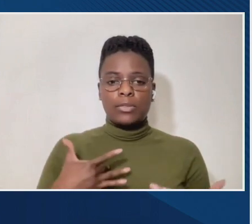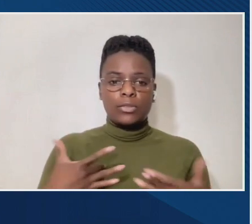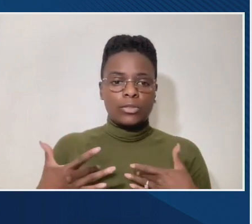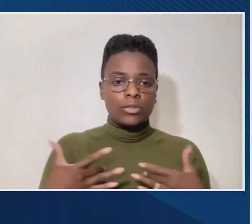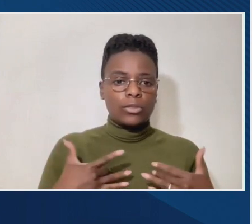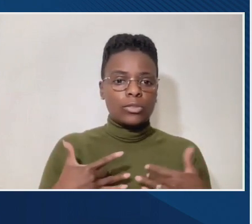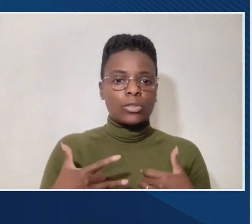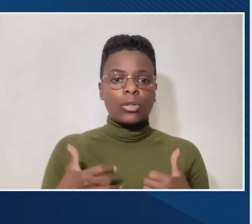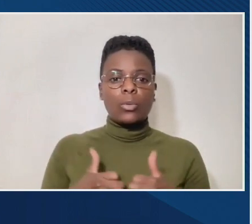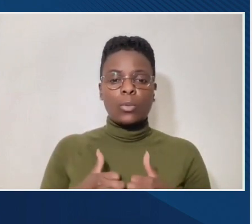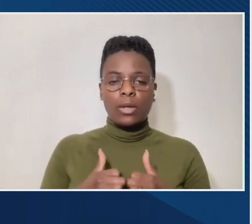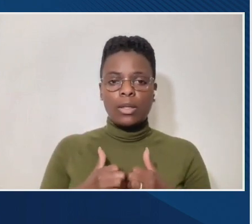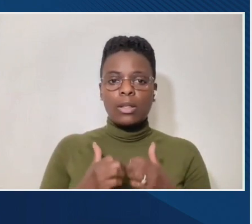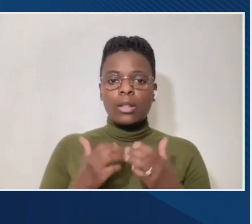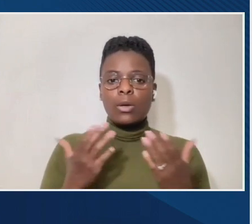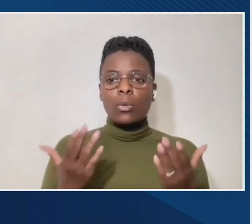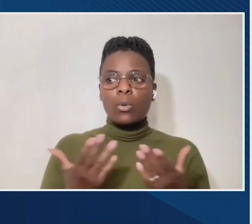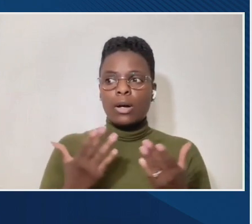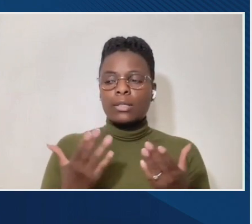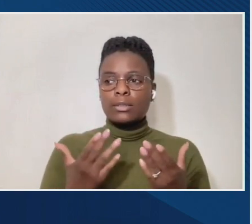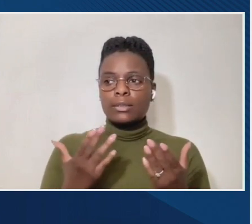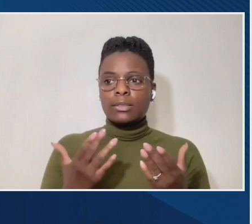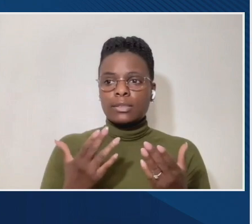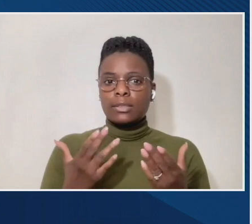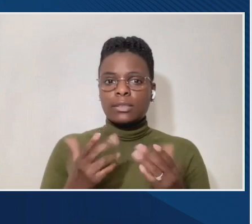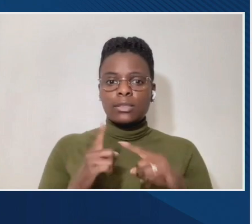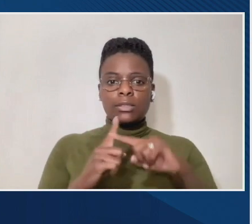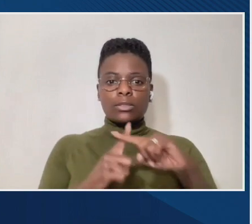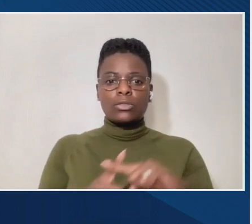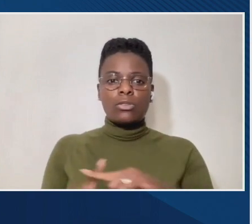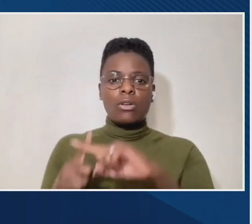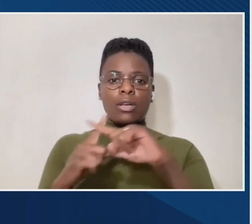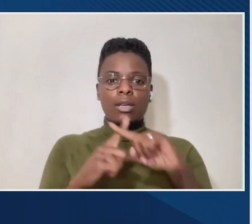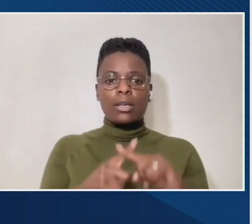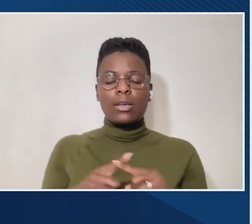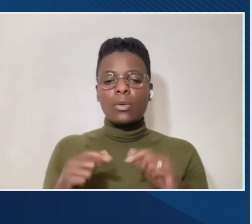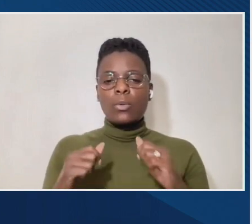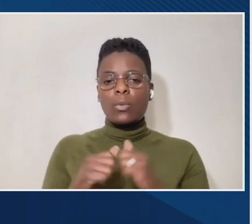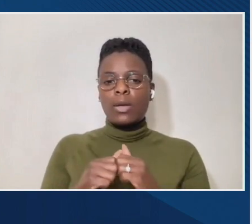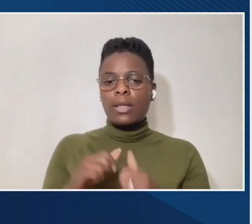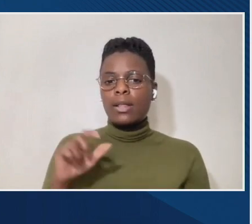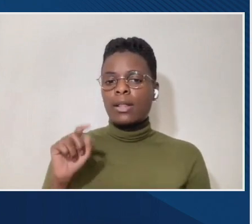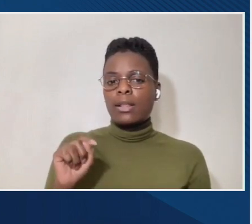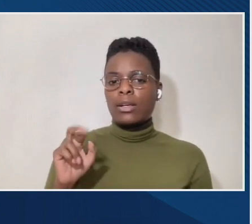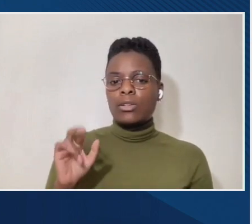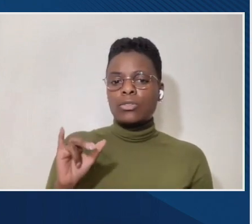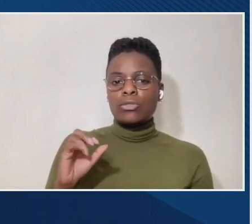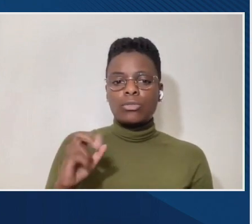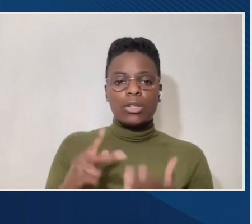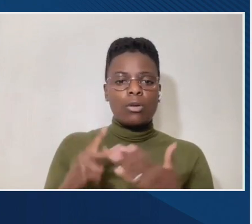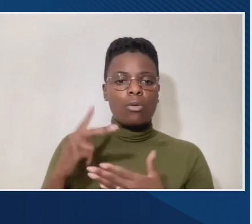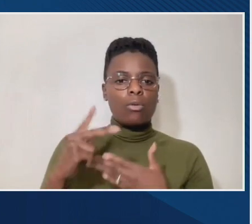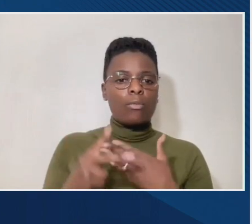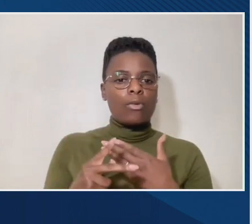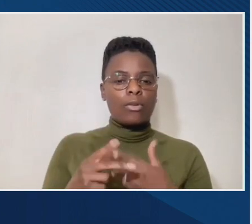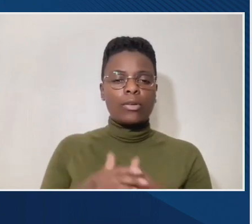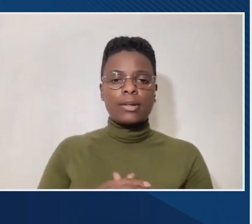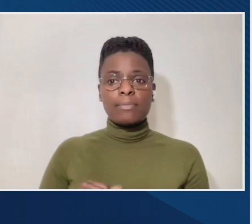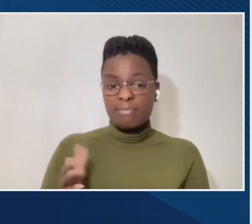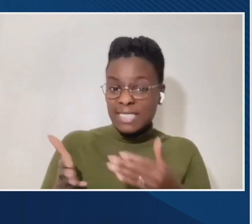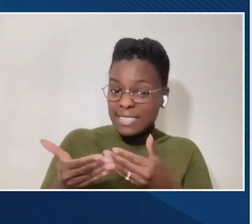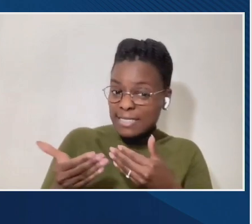were a lot of the basis for the rationale for why the department decided to put this proposal forward. And I stated,